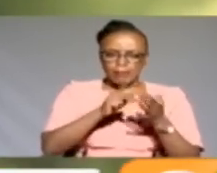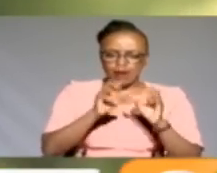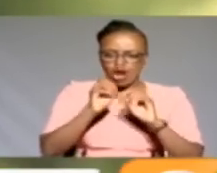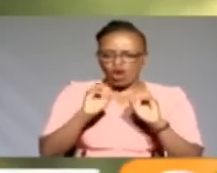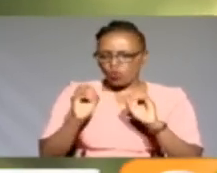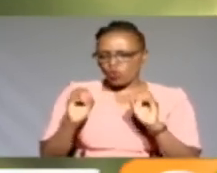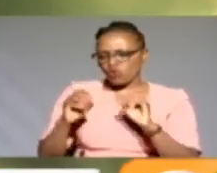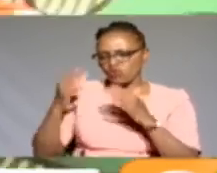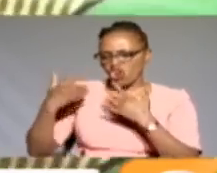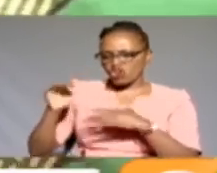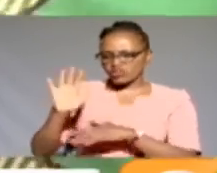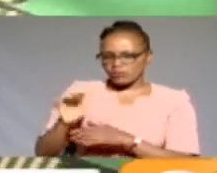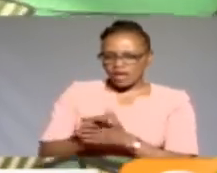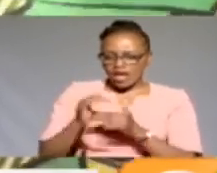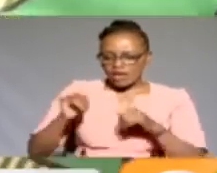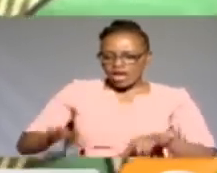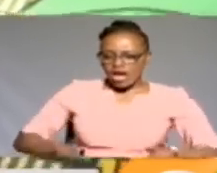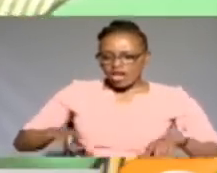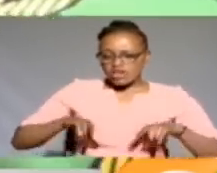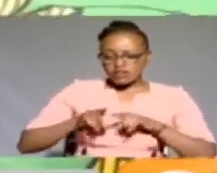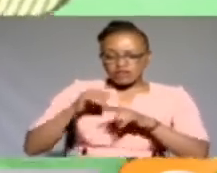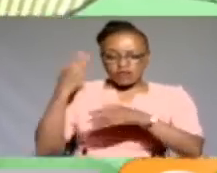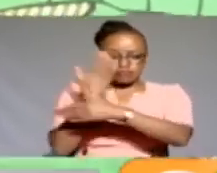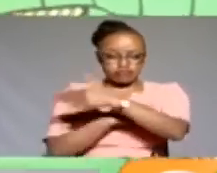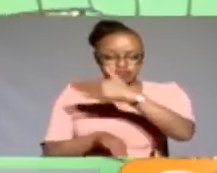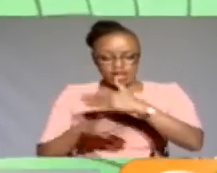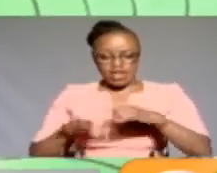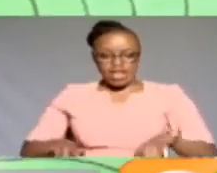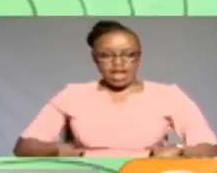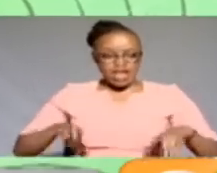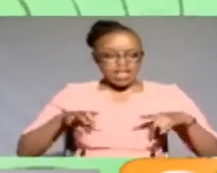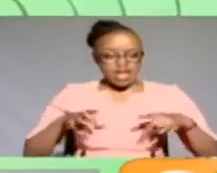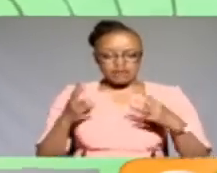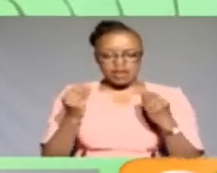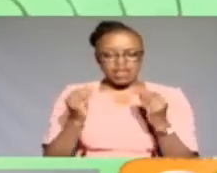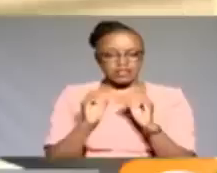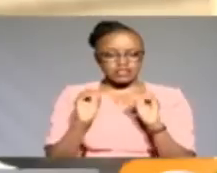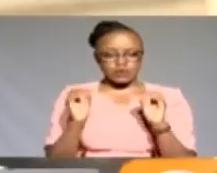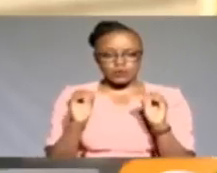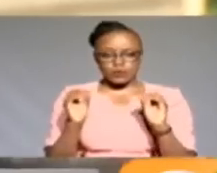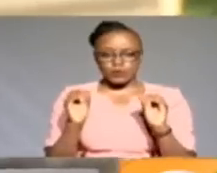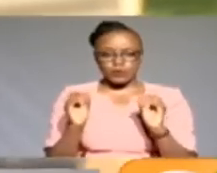loss. She now lives as an amputee and life is not easy.